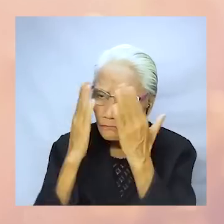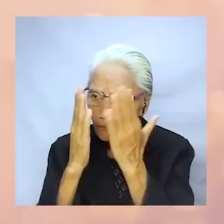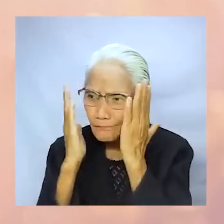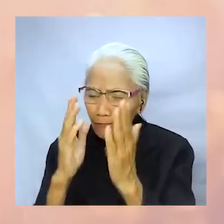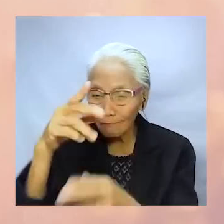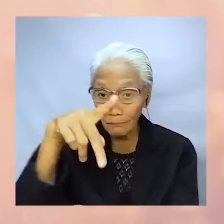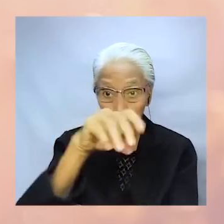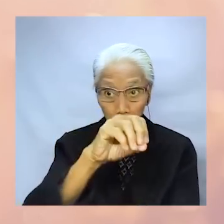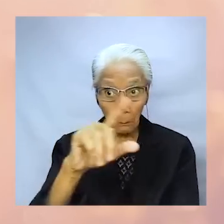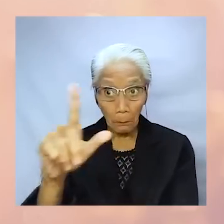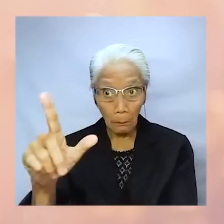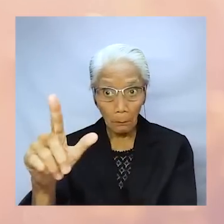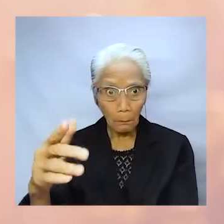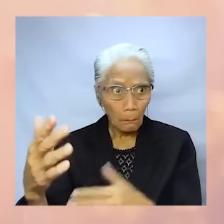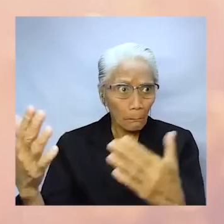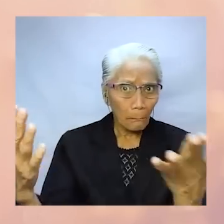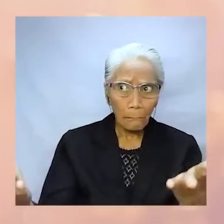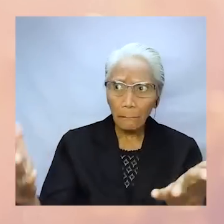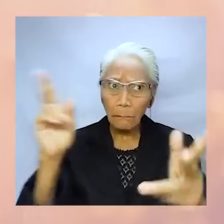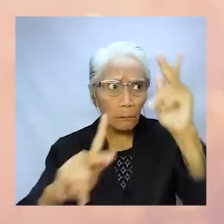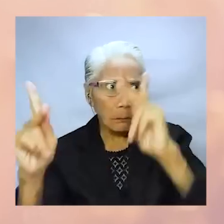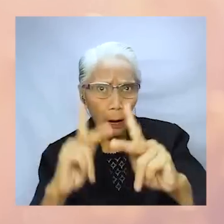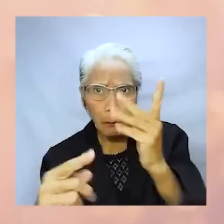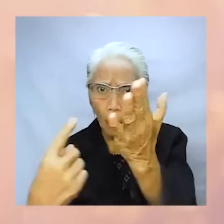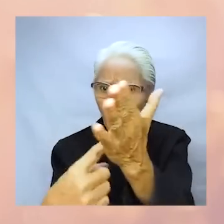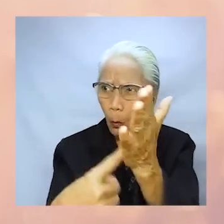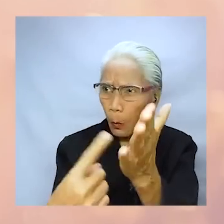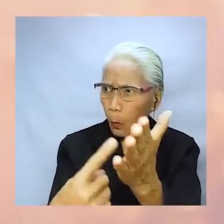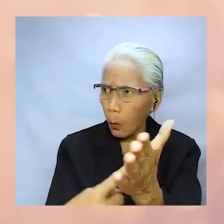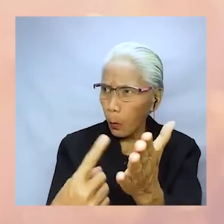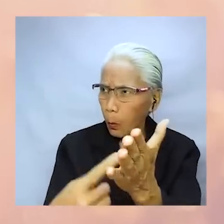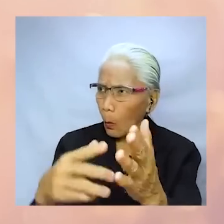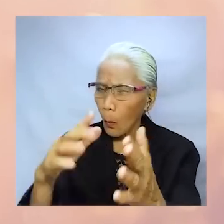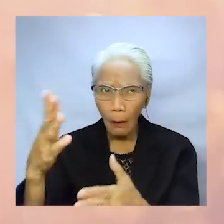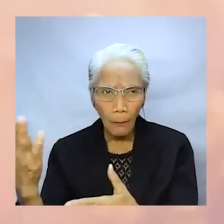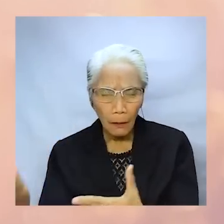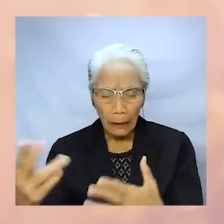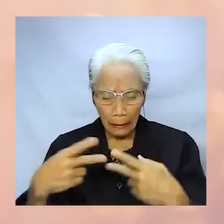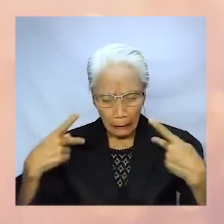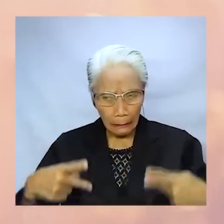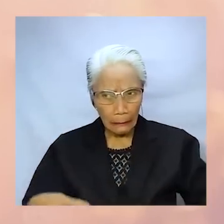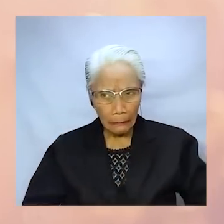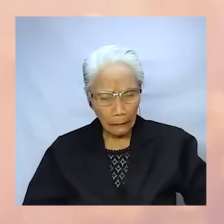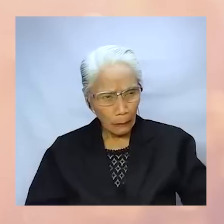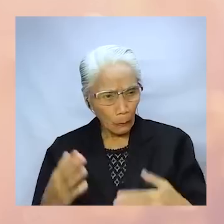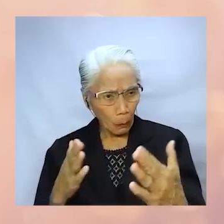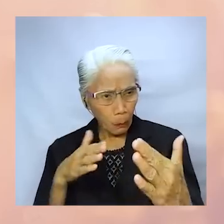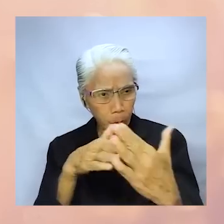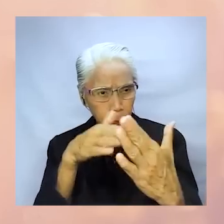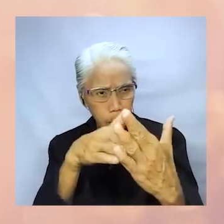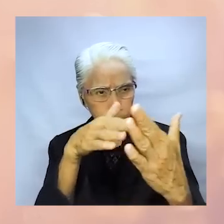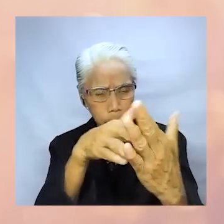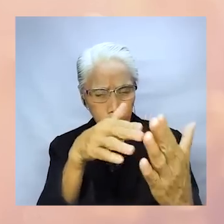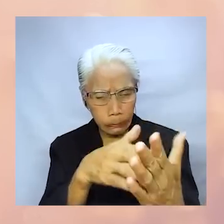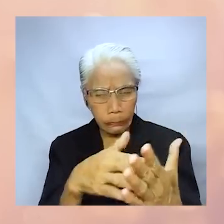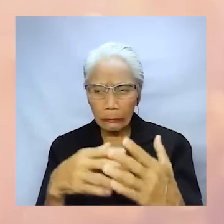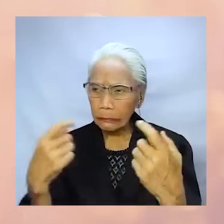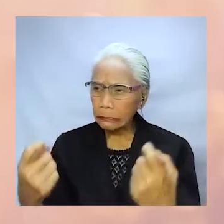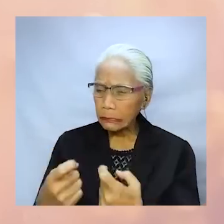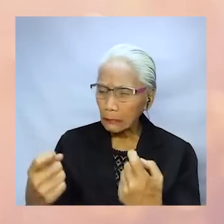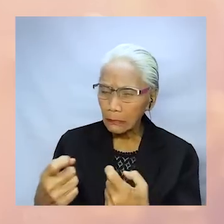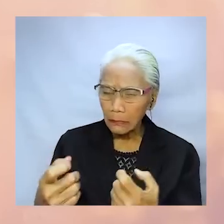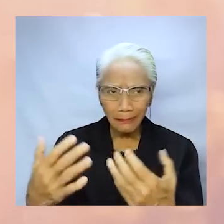became the talk of the town, with the Pharisees taking offense at it. They did not consider it a godly